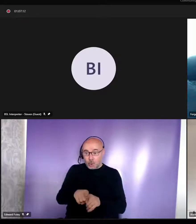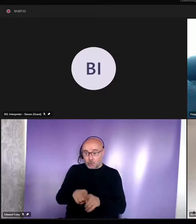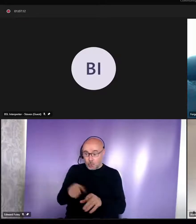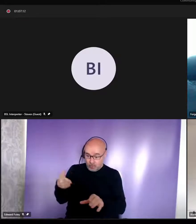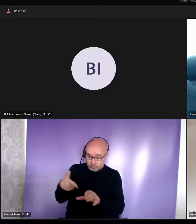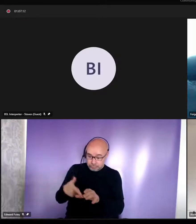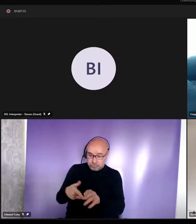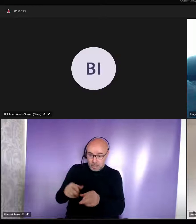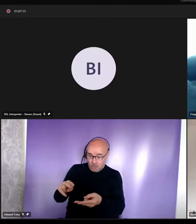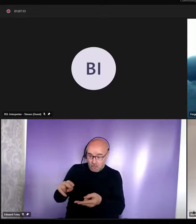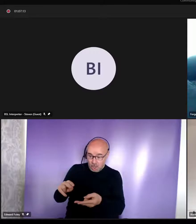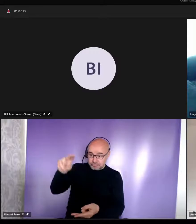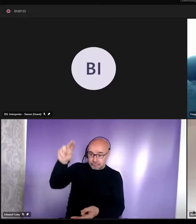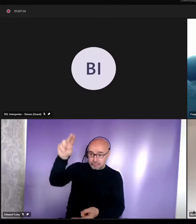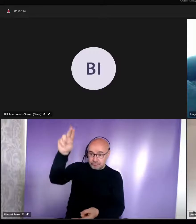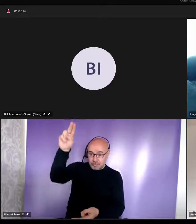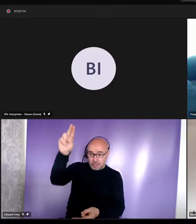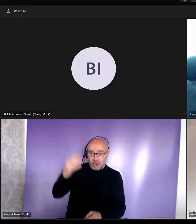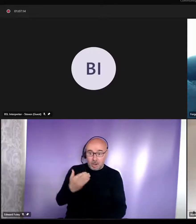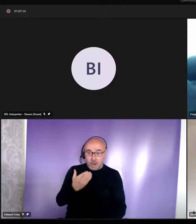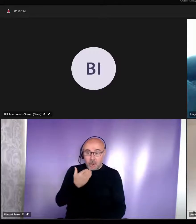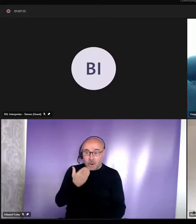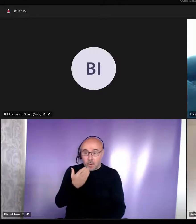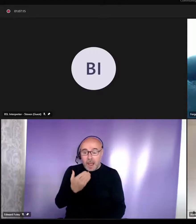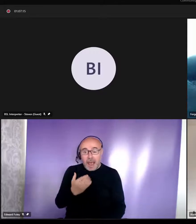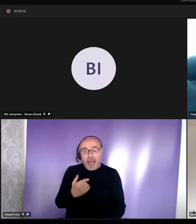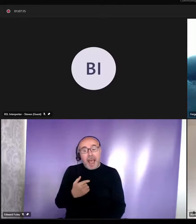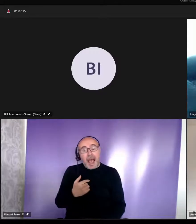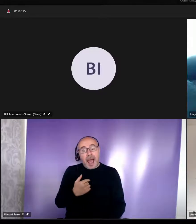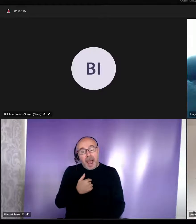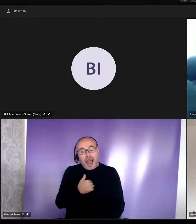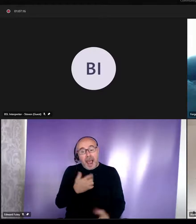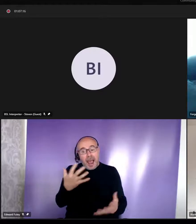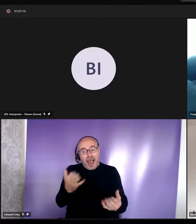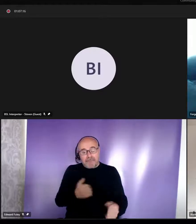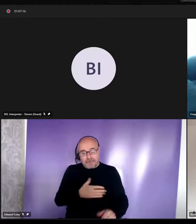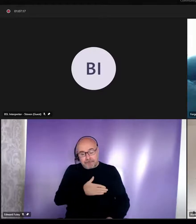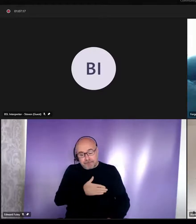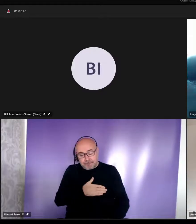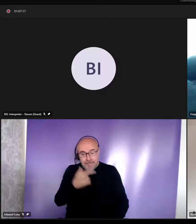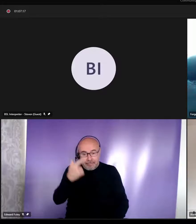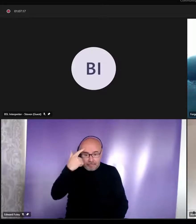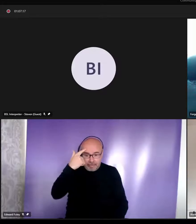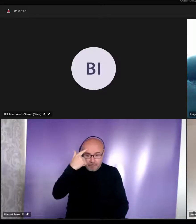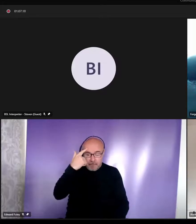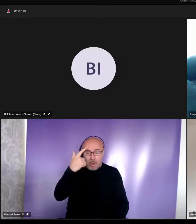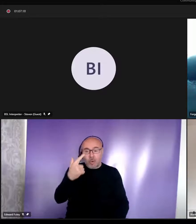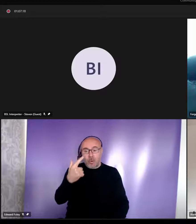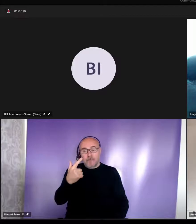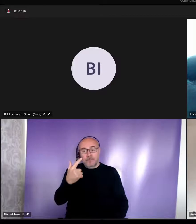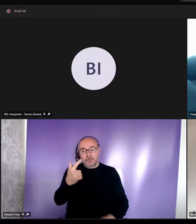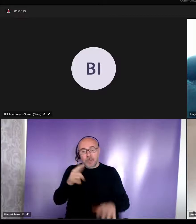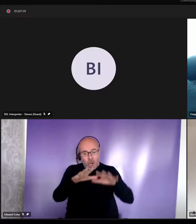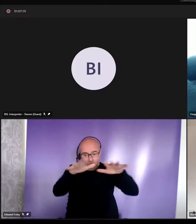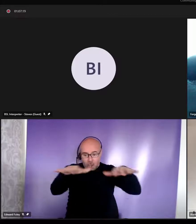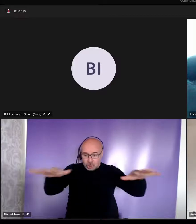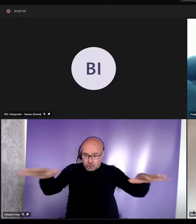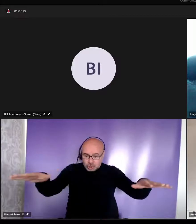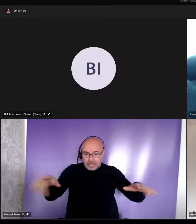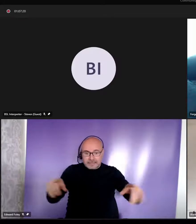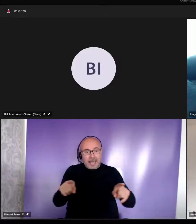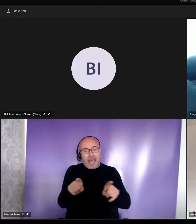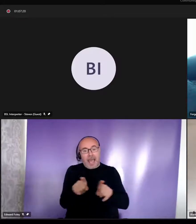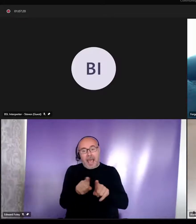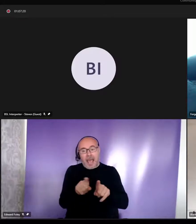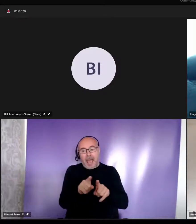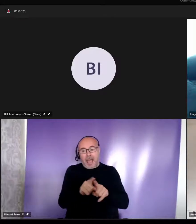very sympathetic to the green countryside and reducing the air pollution. But I also have an eye on South